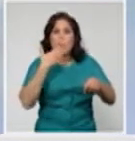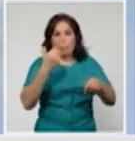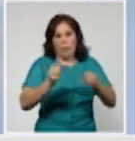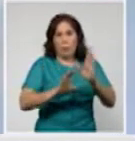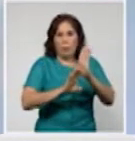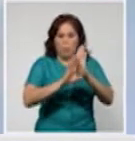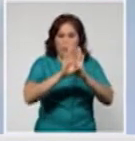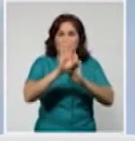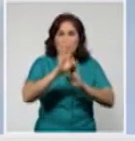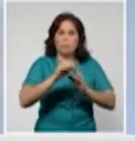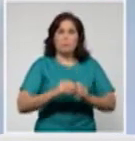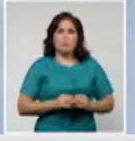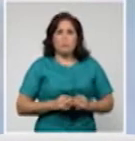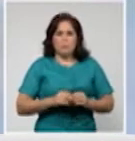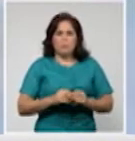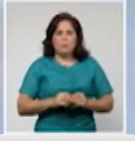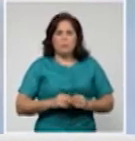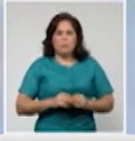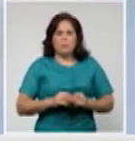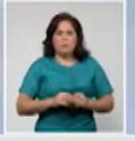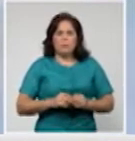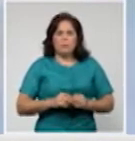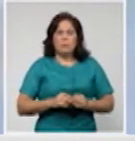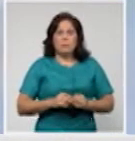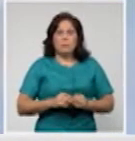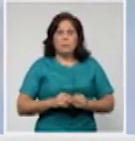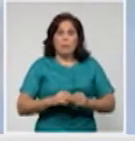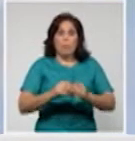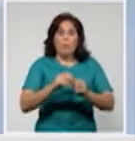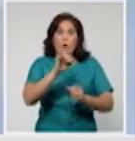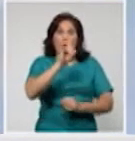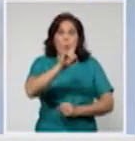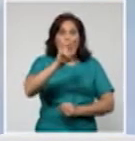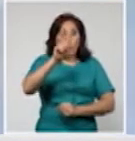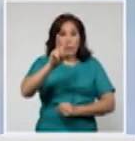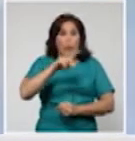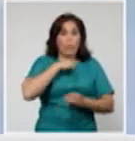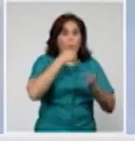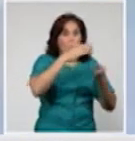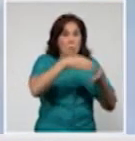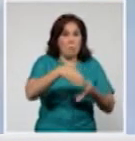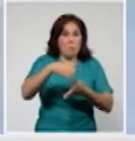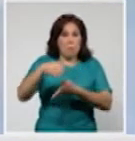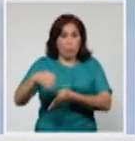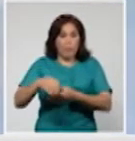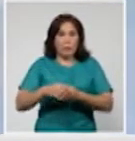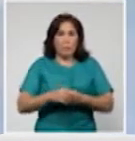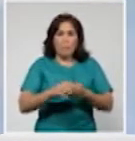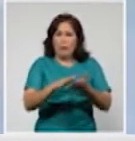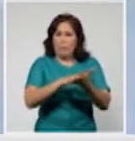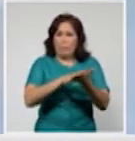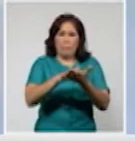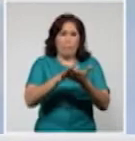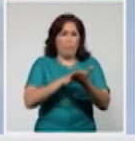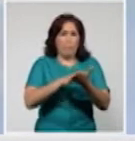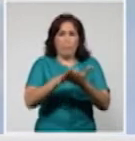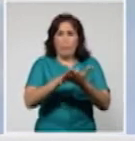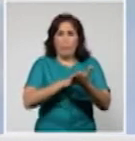550, or 14.2%, are active hospitalized cases.